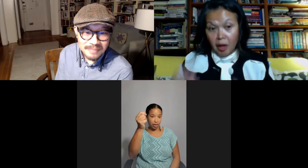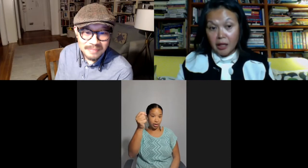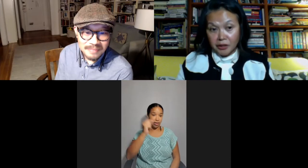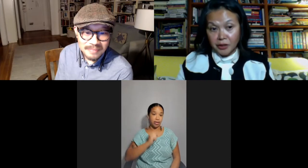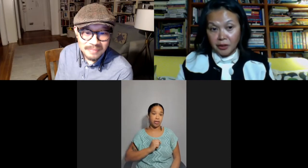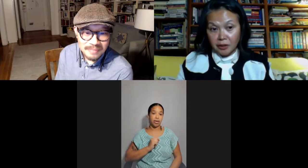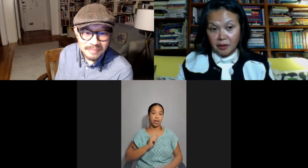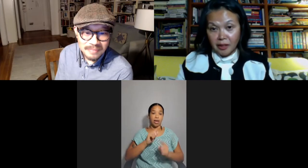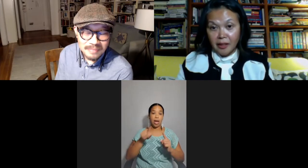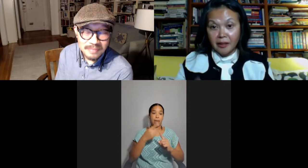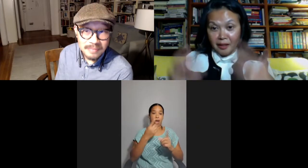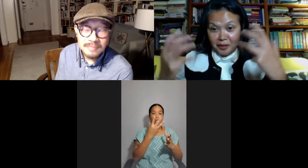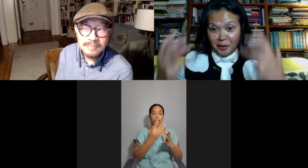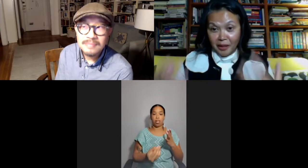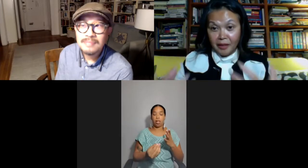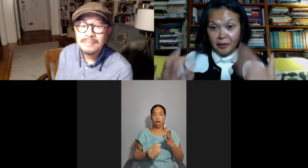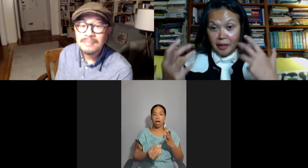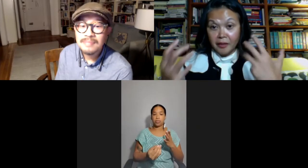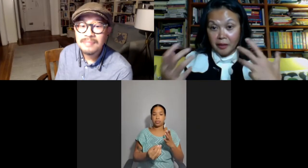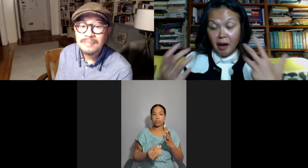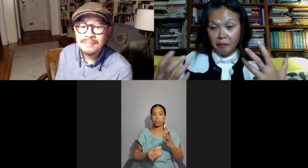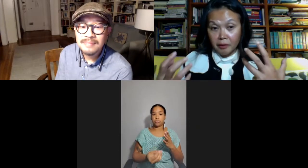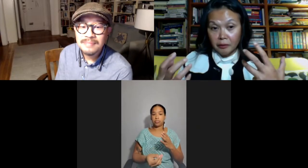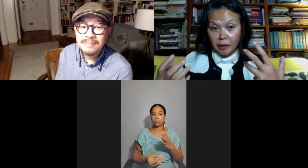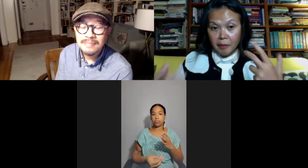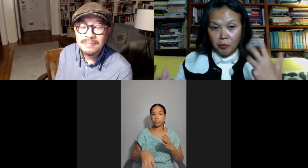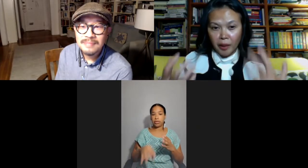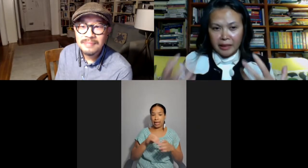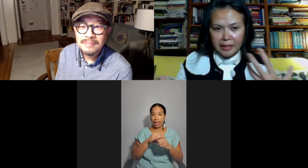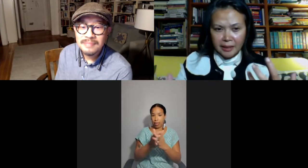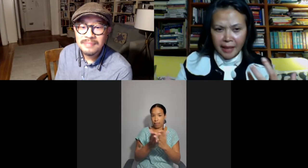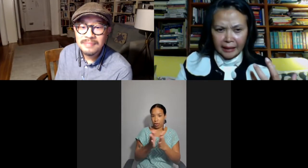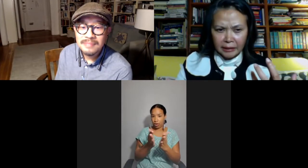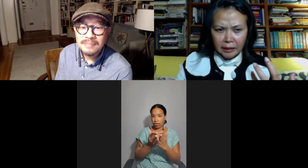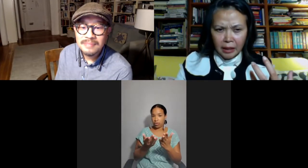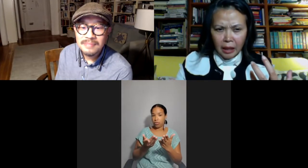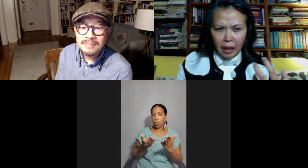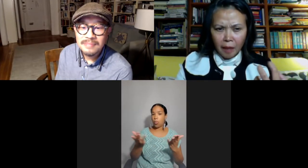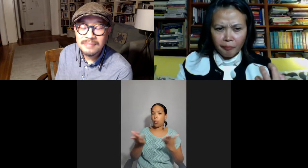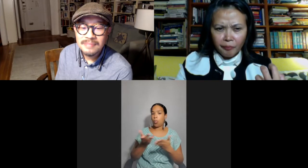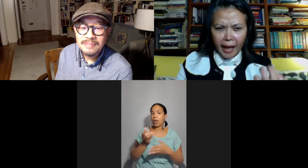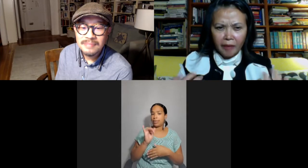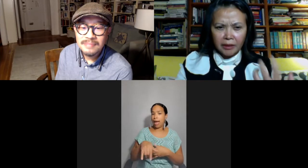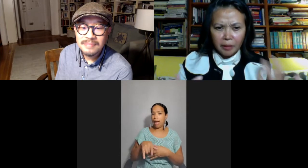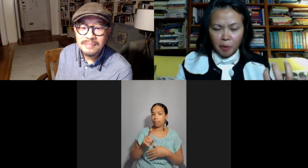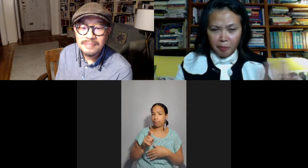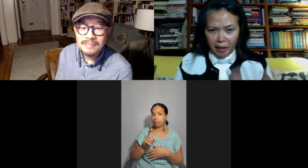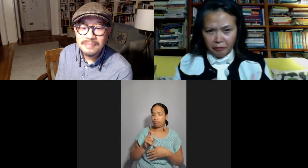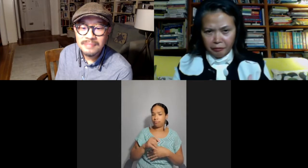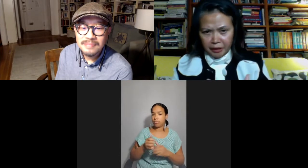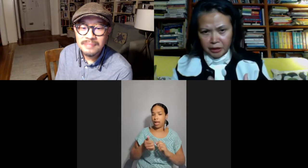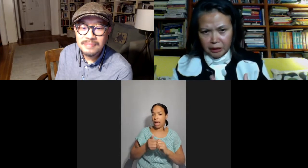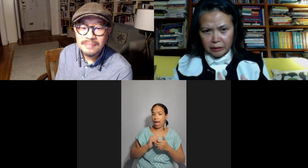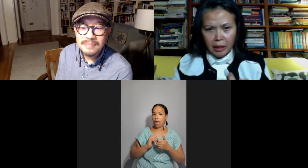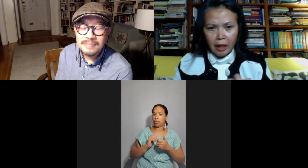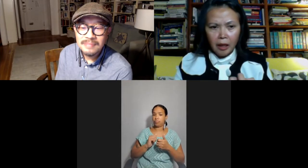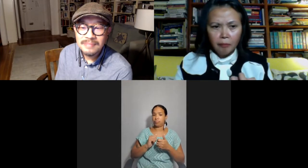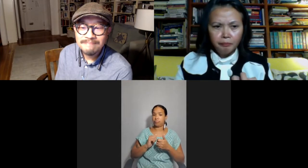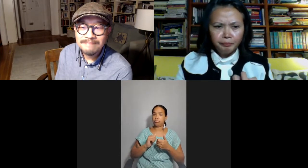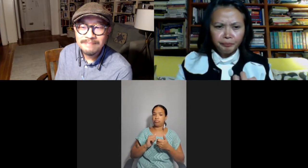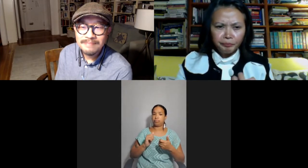about loss in the novel. What is that? How does it propel fiction?